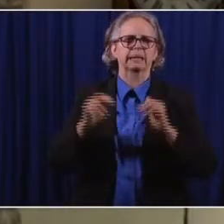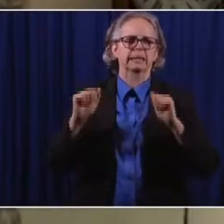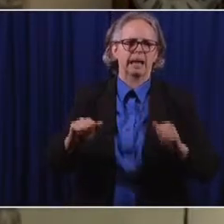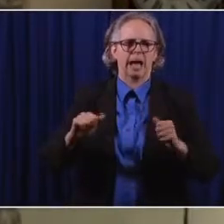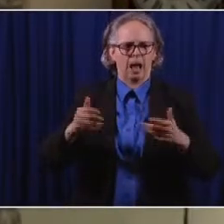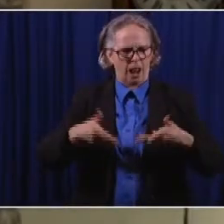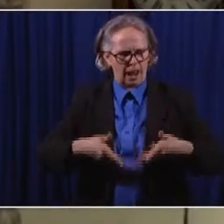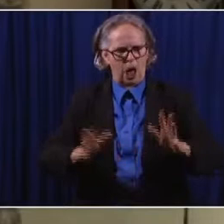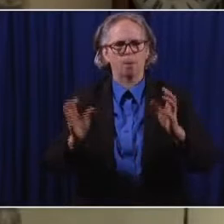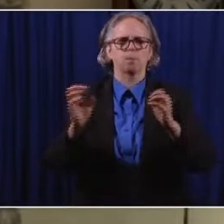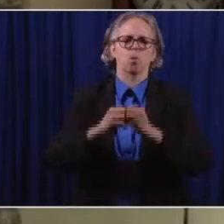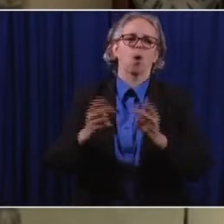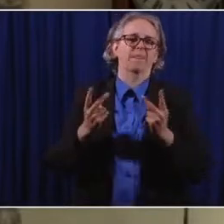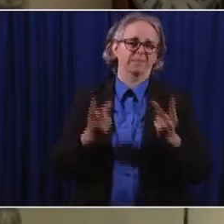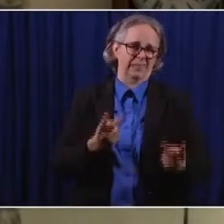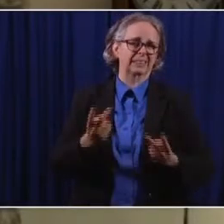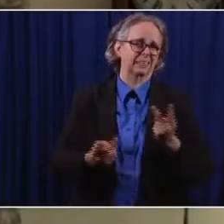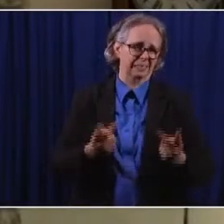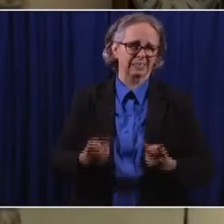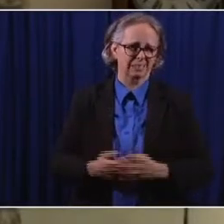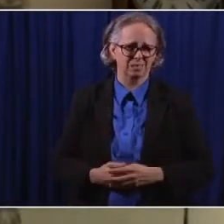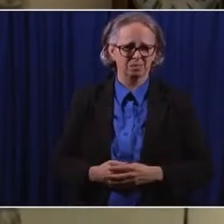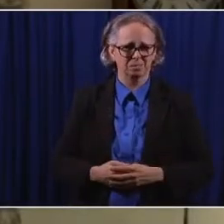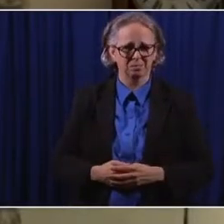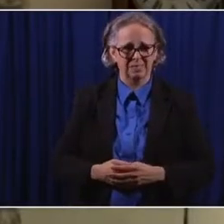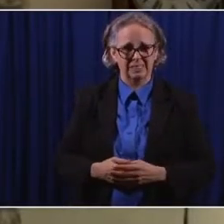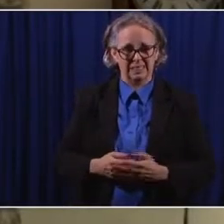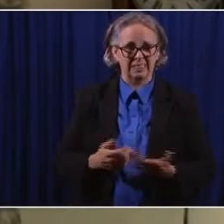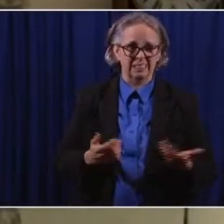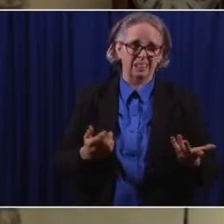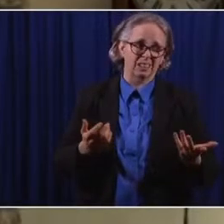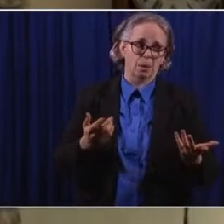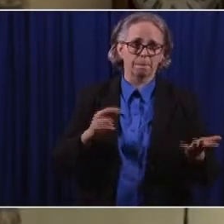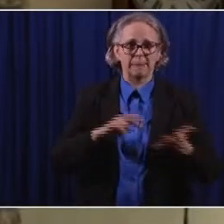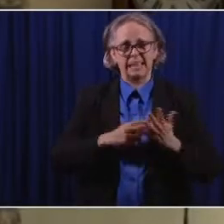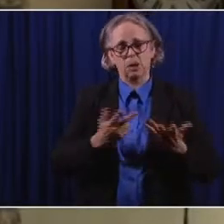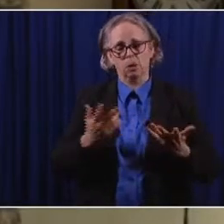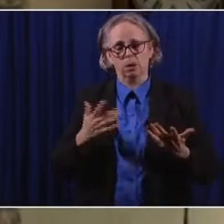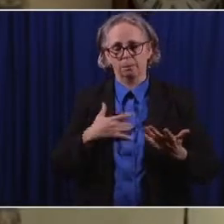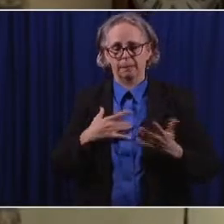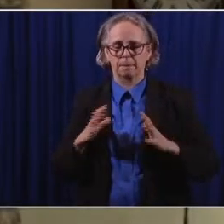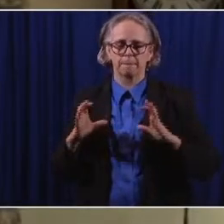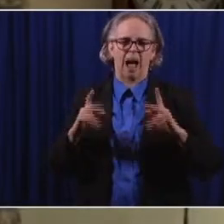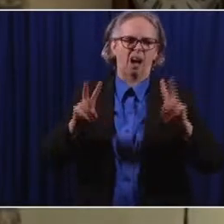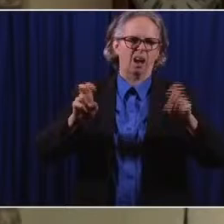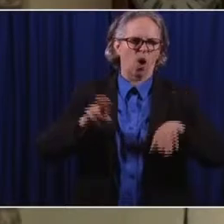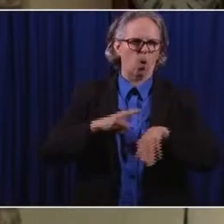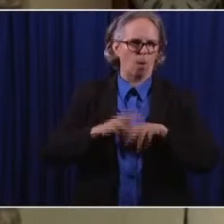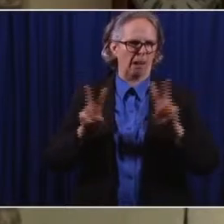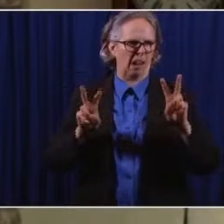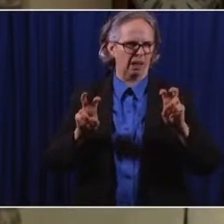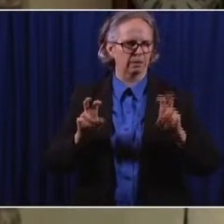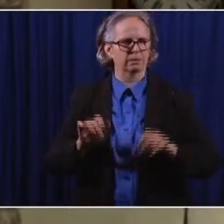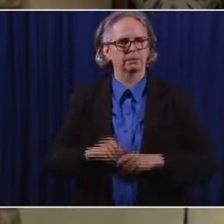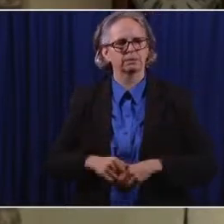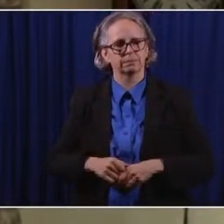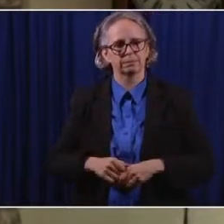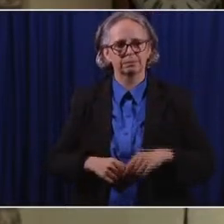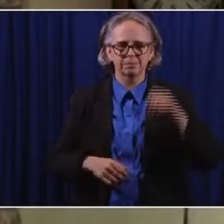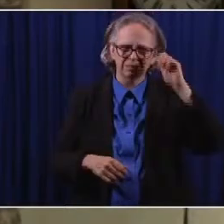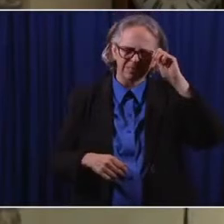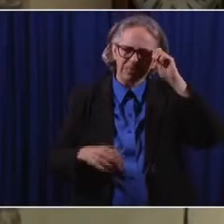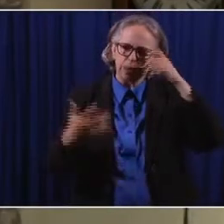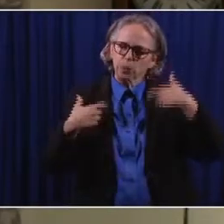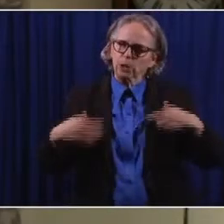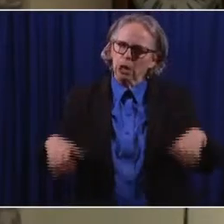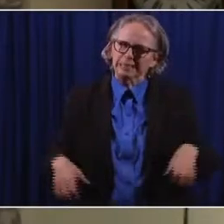more normal for the people the residents of the nursing homes. And so we're working on that very, very hard, working on that this